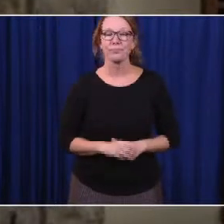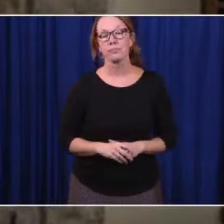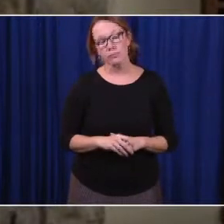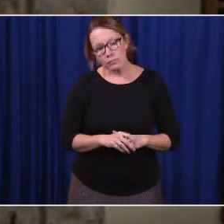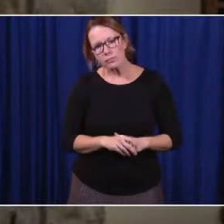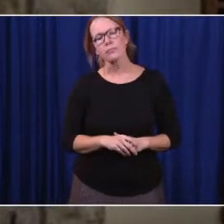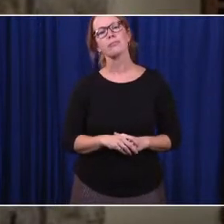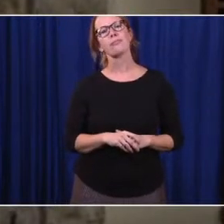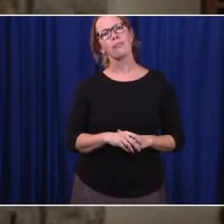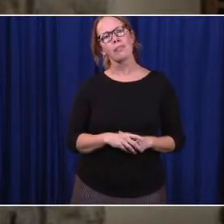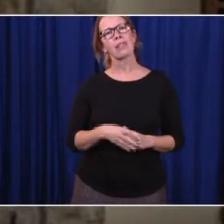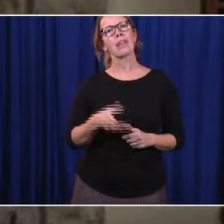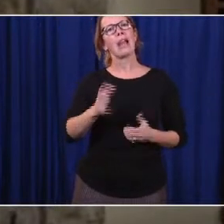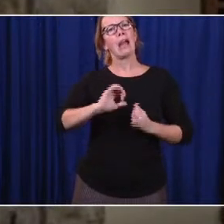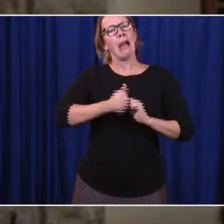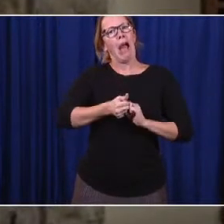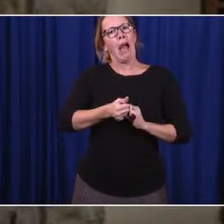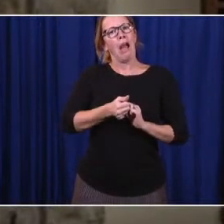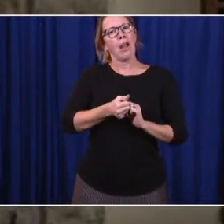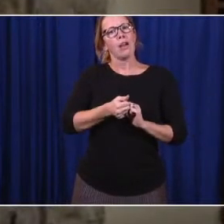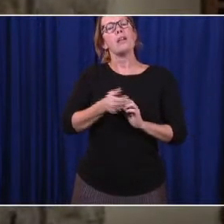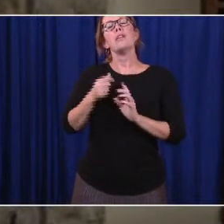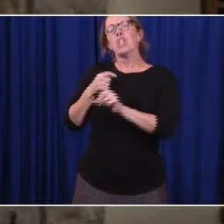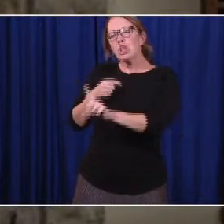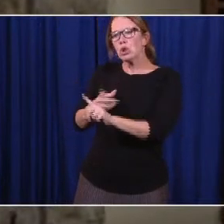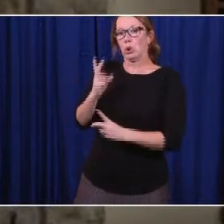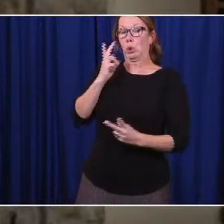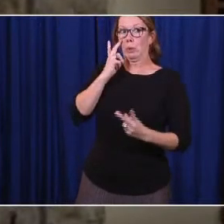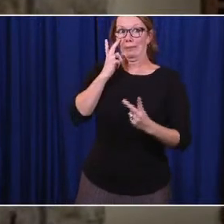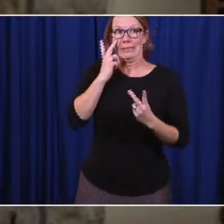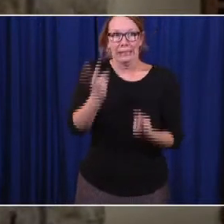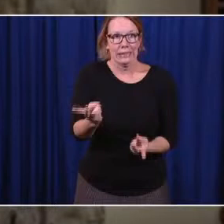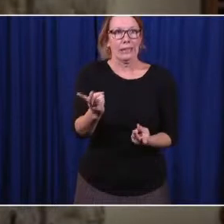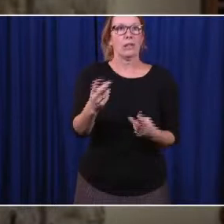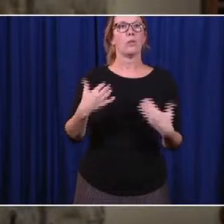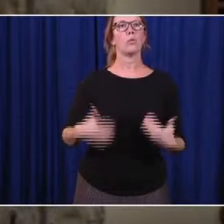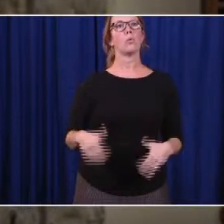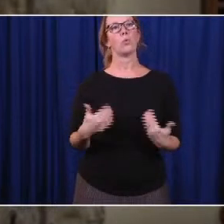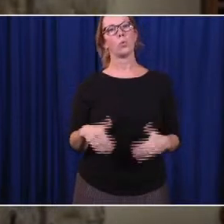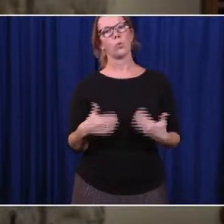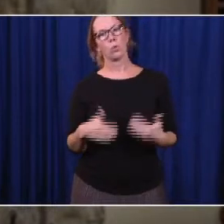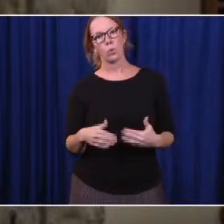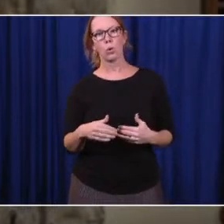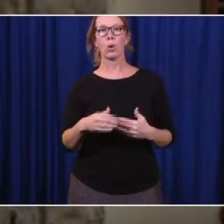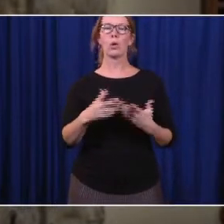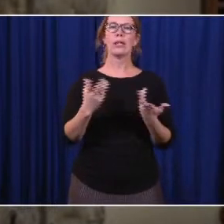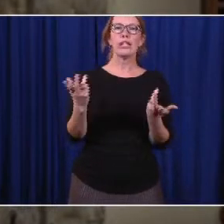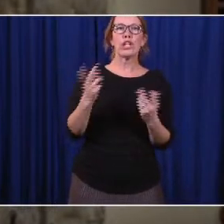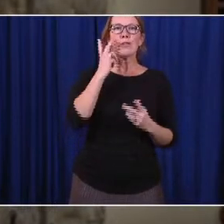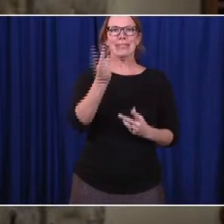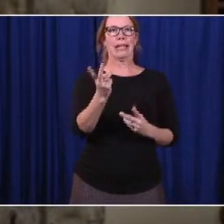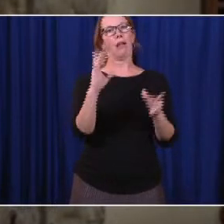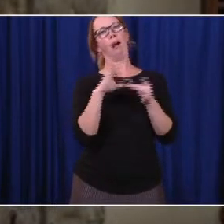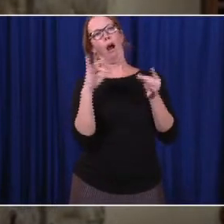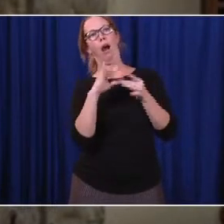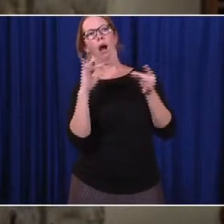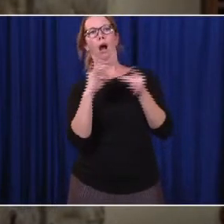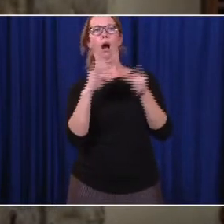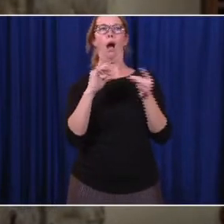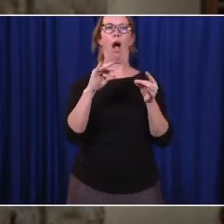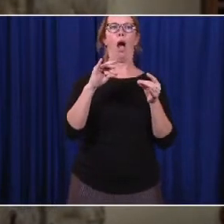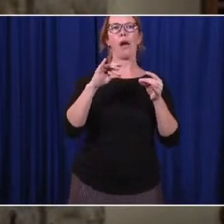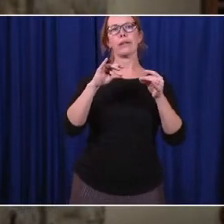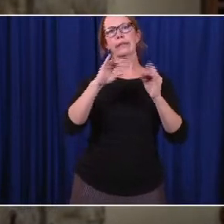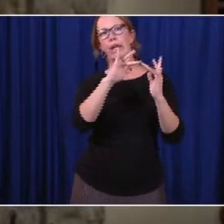how do you deal? You've seen some of the things that are posted on the internet, or what people are interviewed